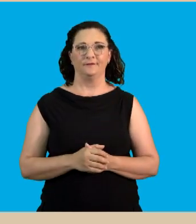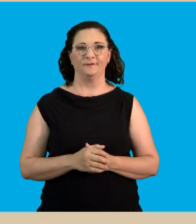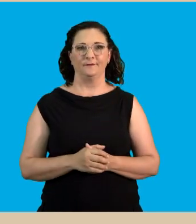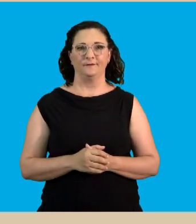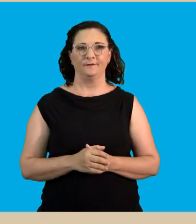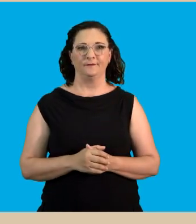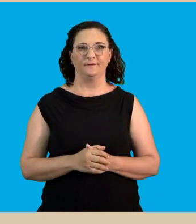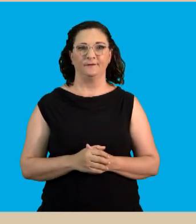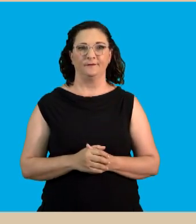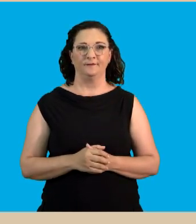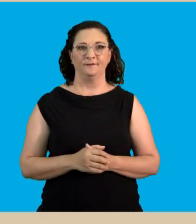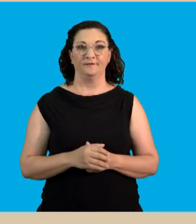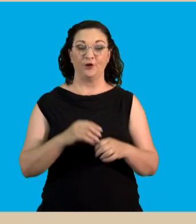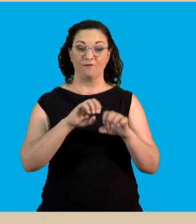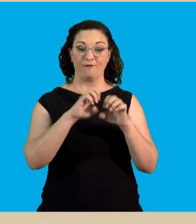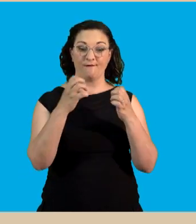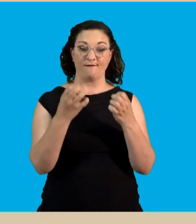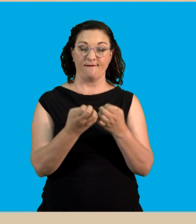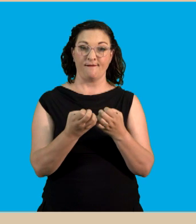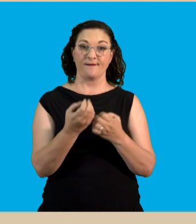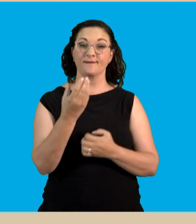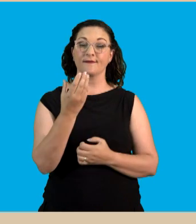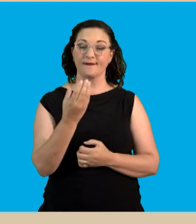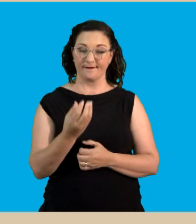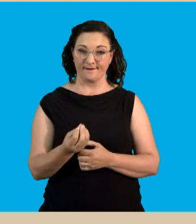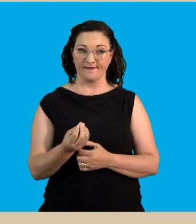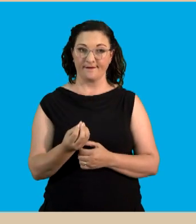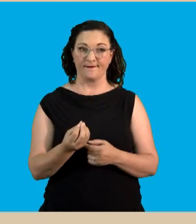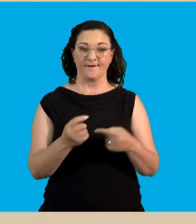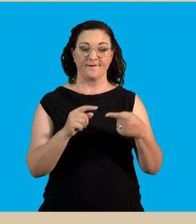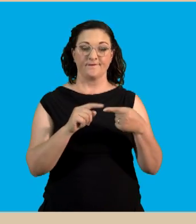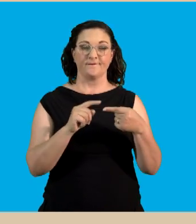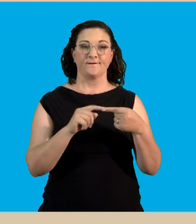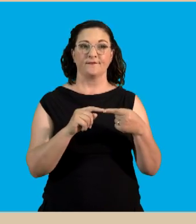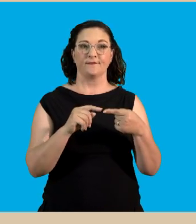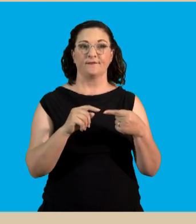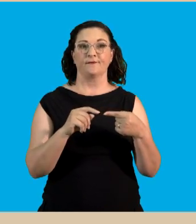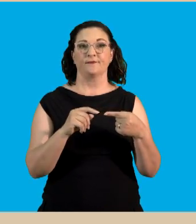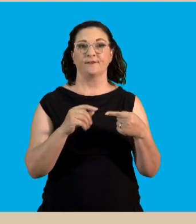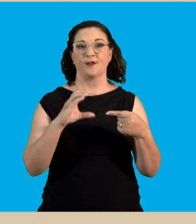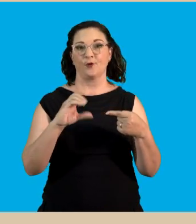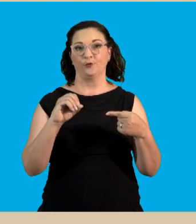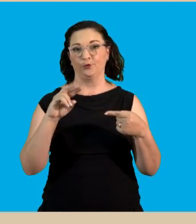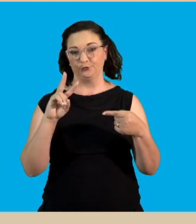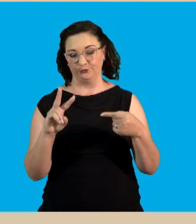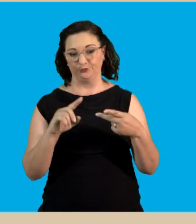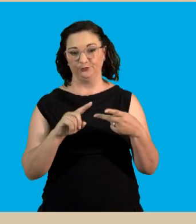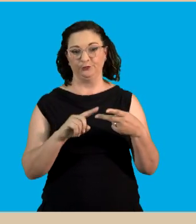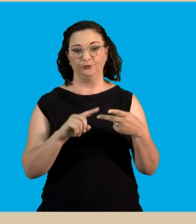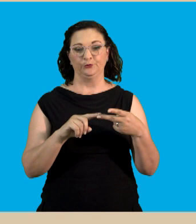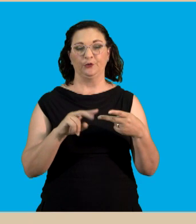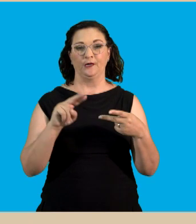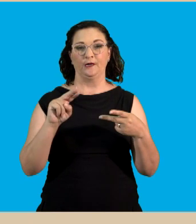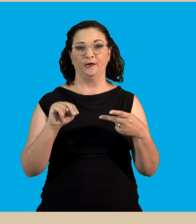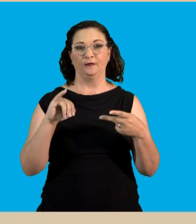said that planet Earth consists of carbon dioxide, of oxygen and nitrogen,